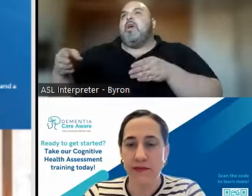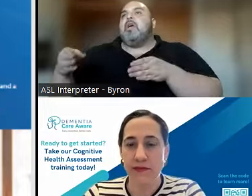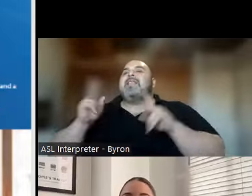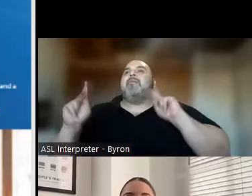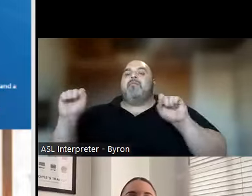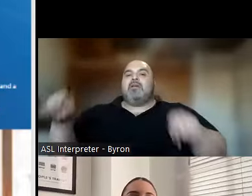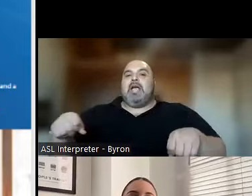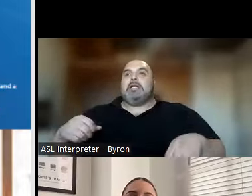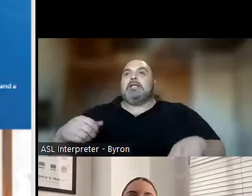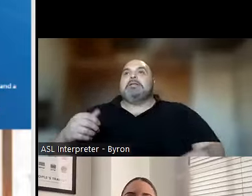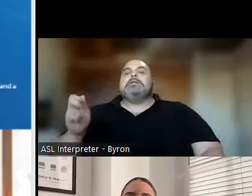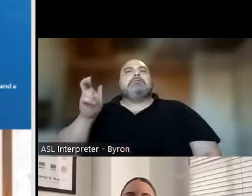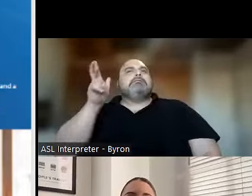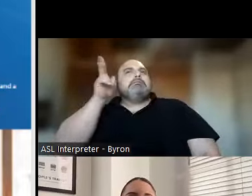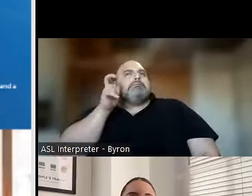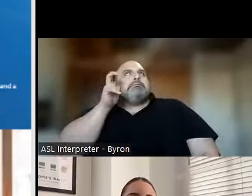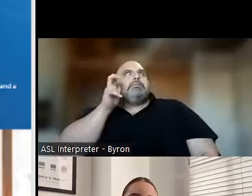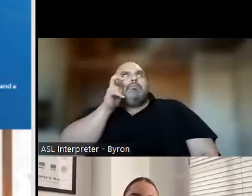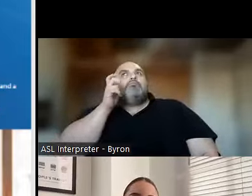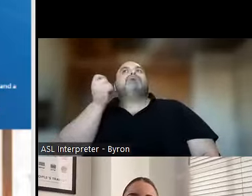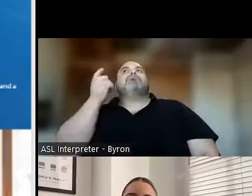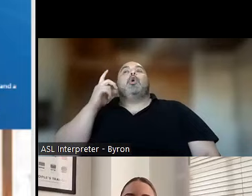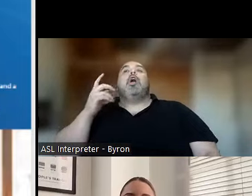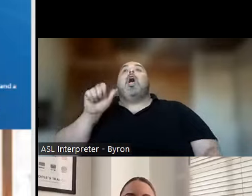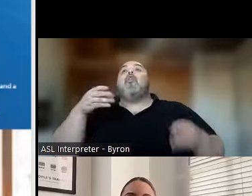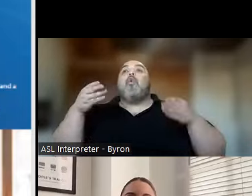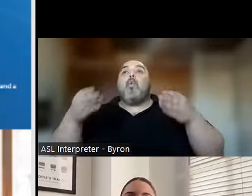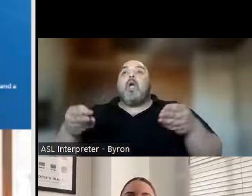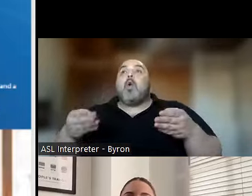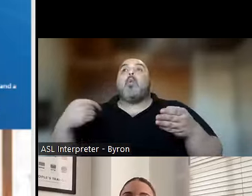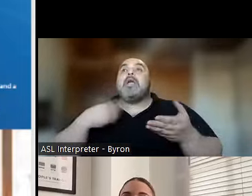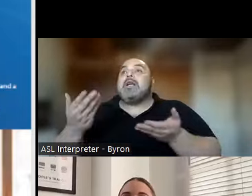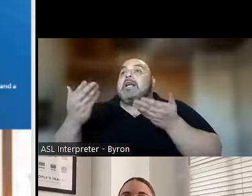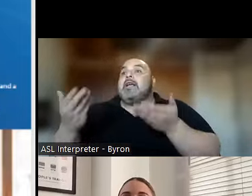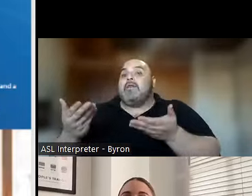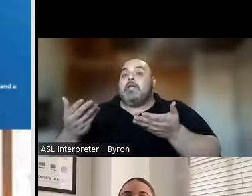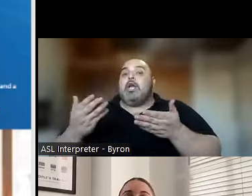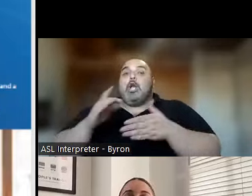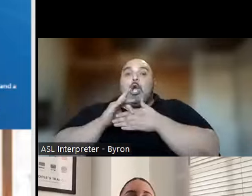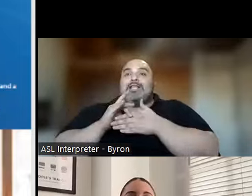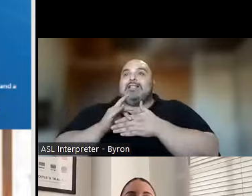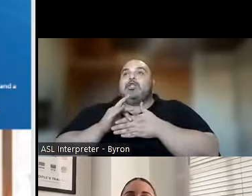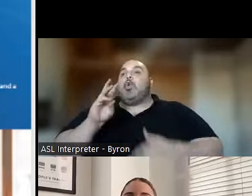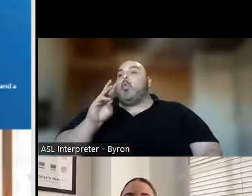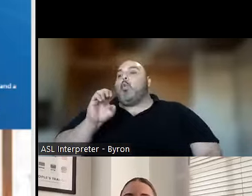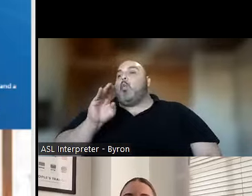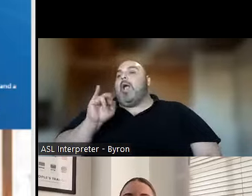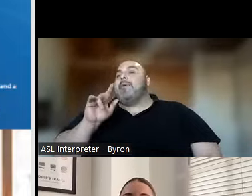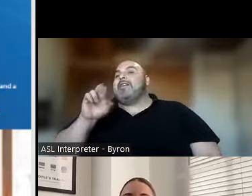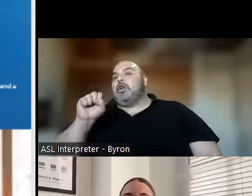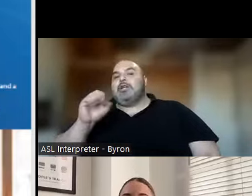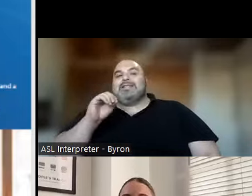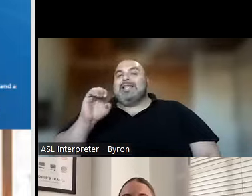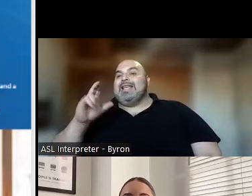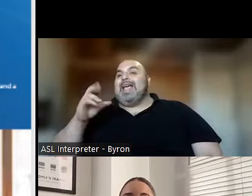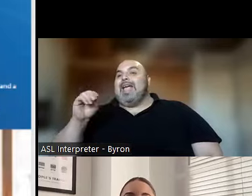can digest. So another way that we are delivering educational content is through monthly webinars, as well as Echo series,